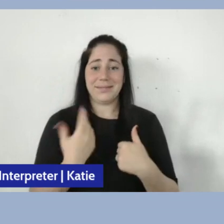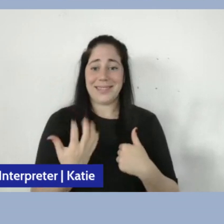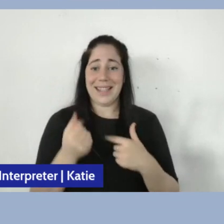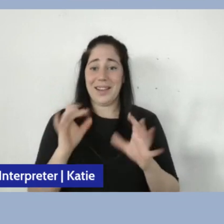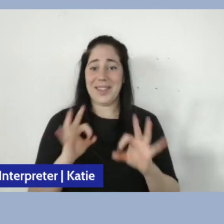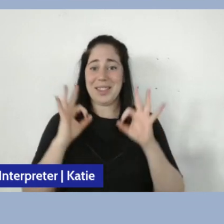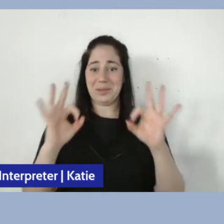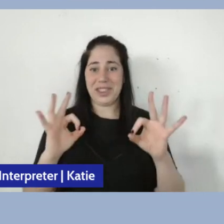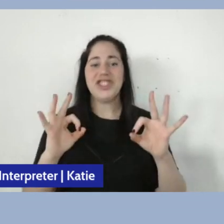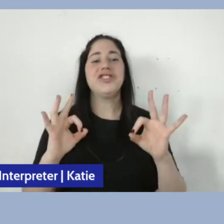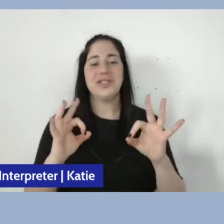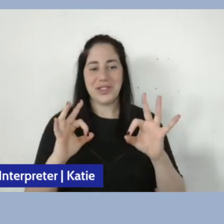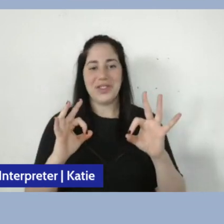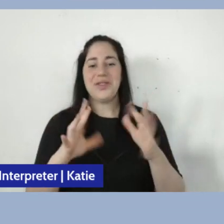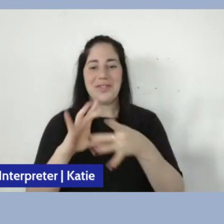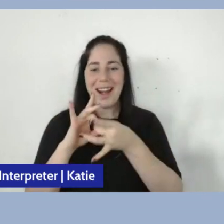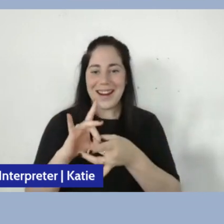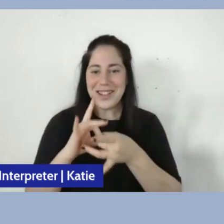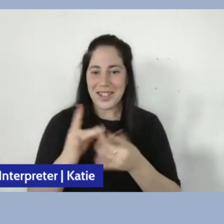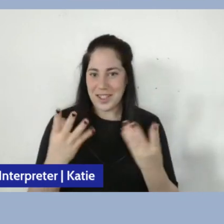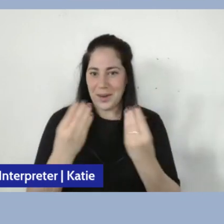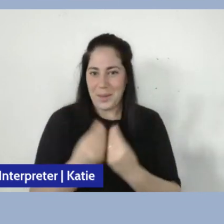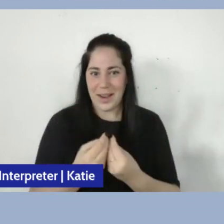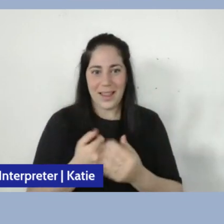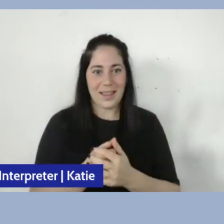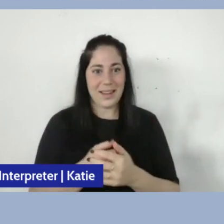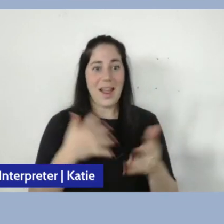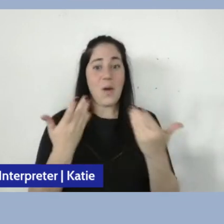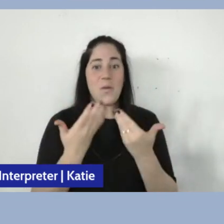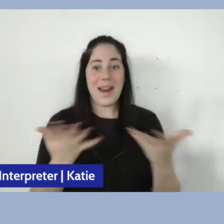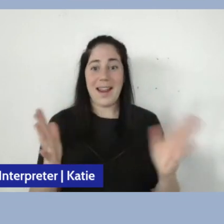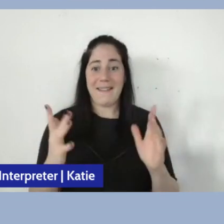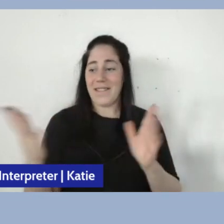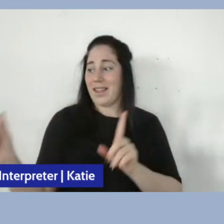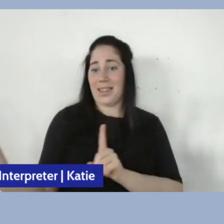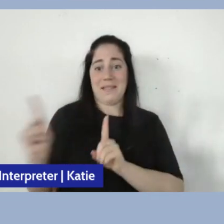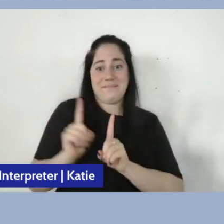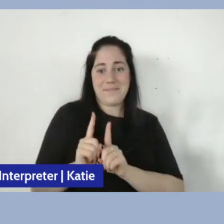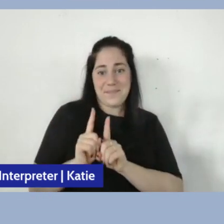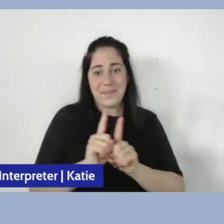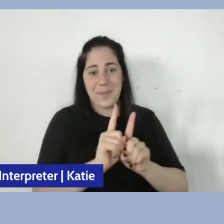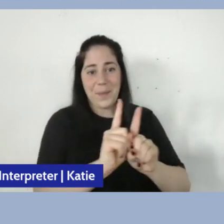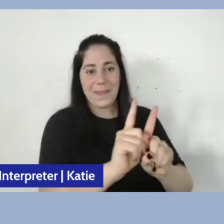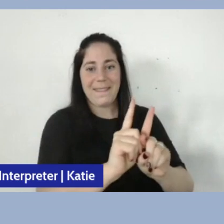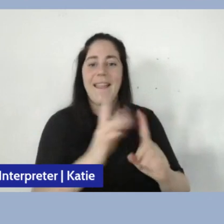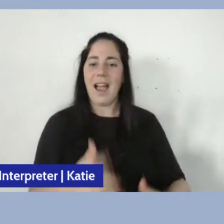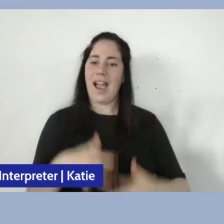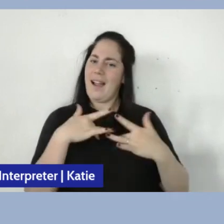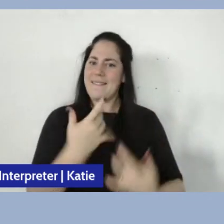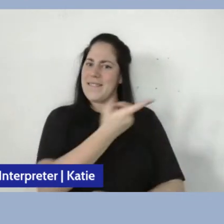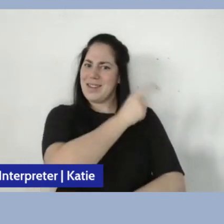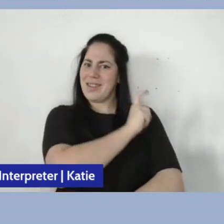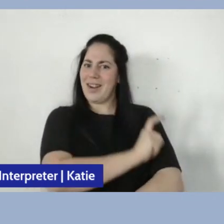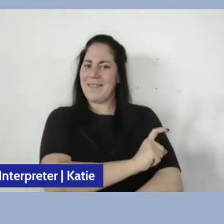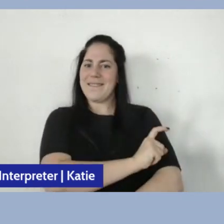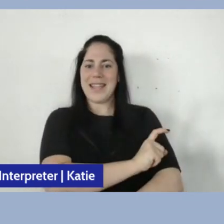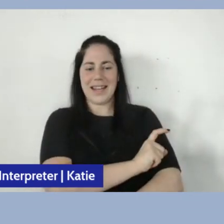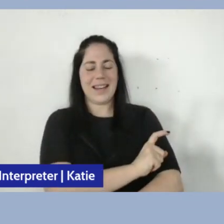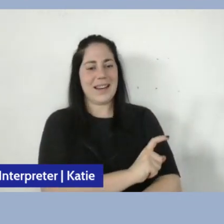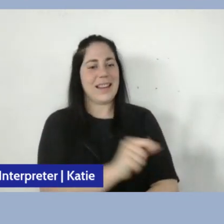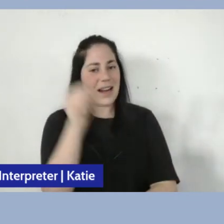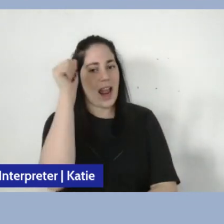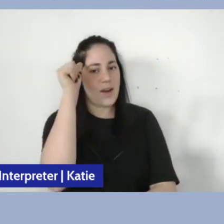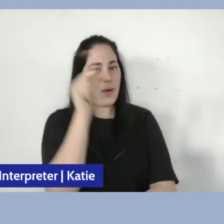time they come to see a patient with me, I feel a surge of confidence that I know that we'll be well looked